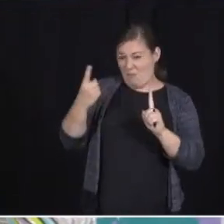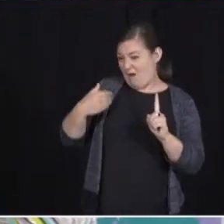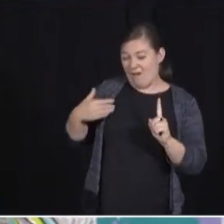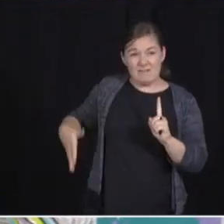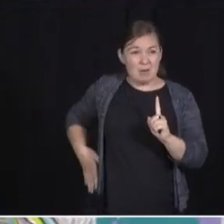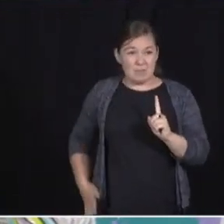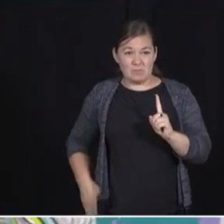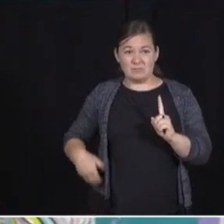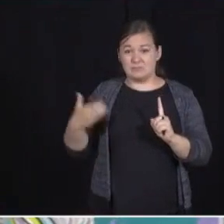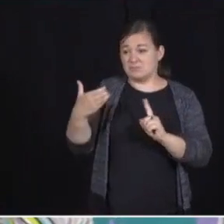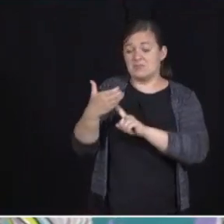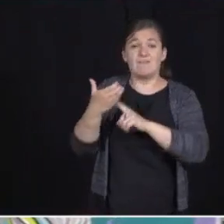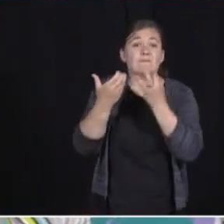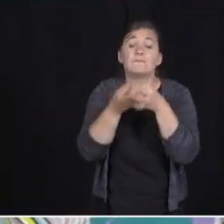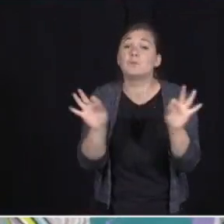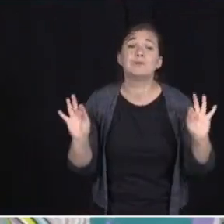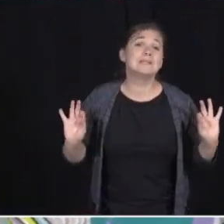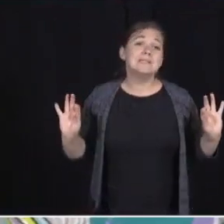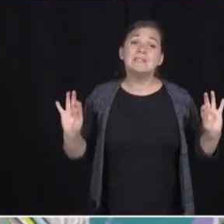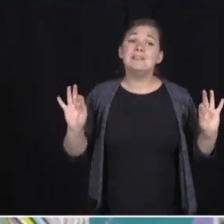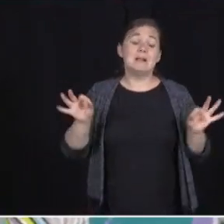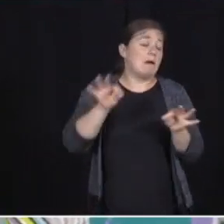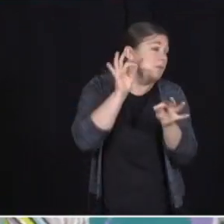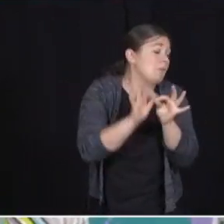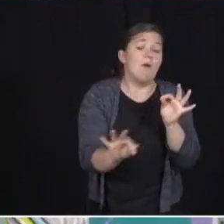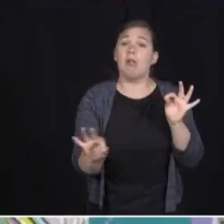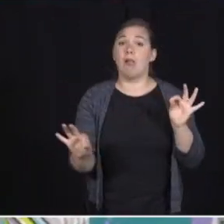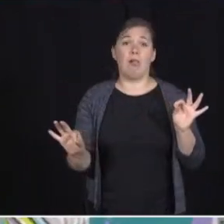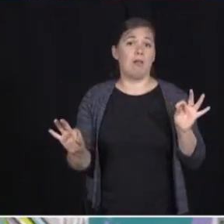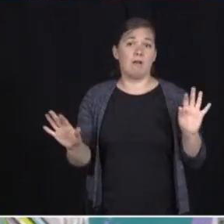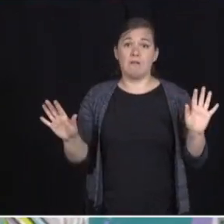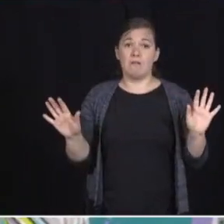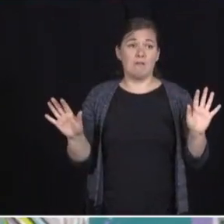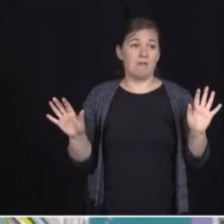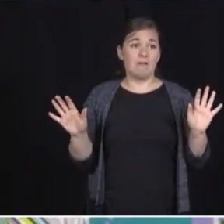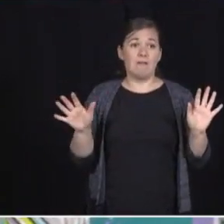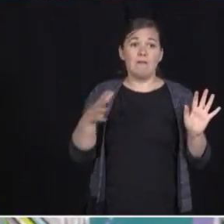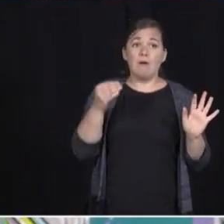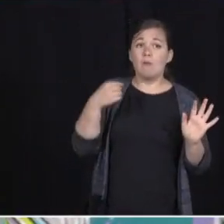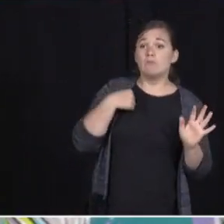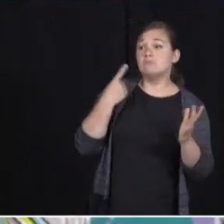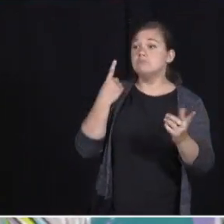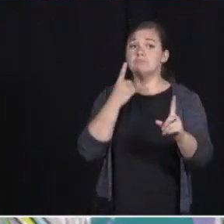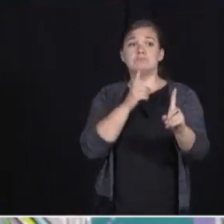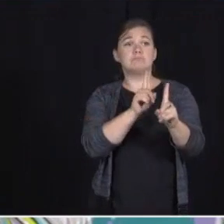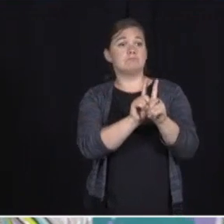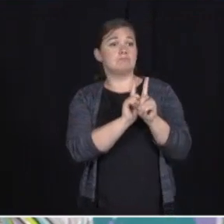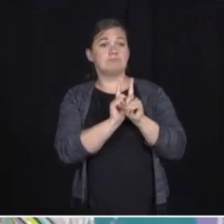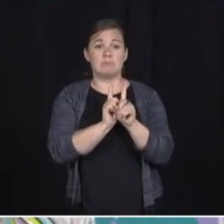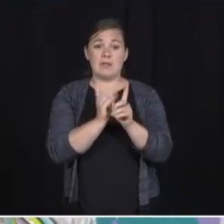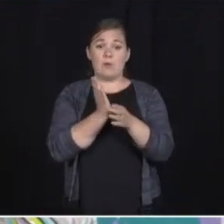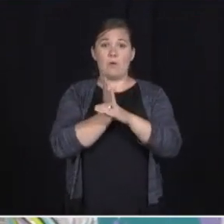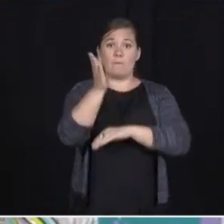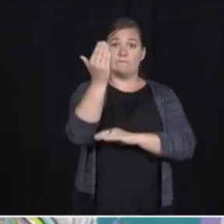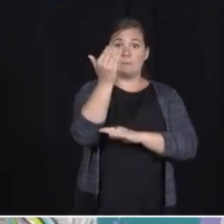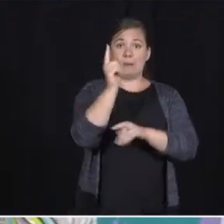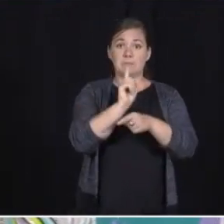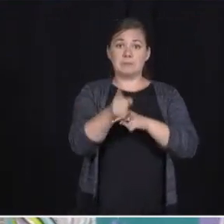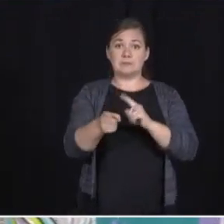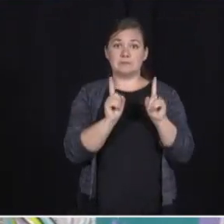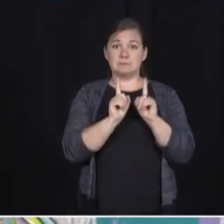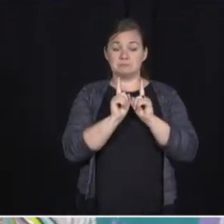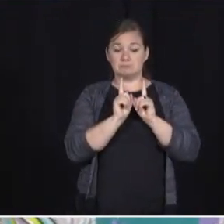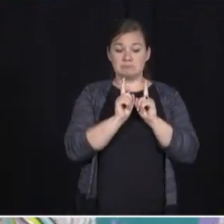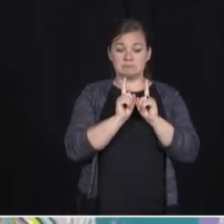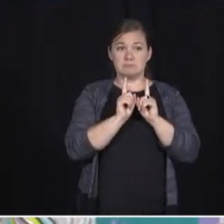it's easy, and it would tell us, if we're standing close to each other for over 15 minutes, whether then it'll